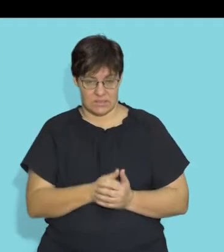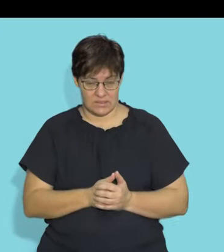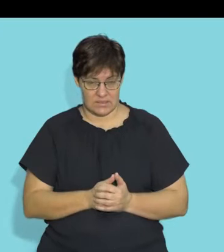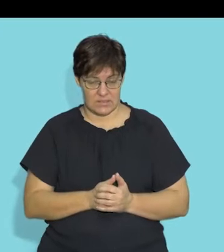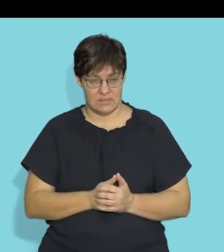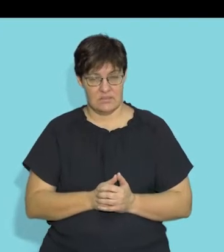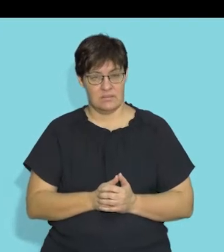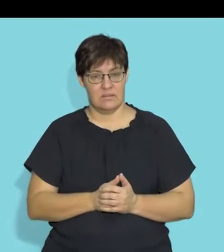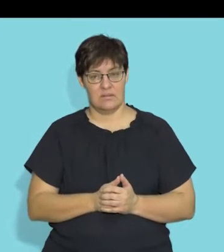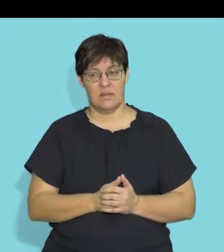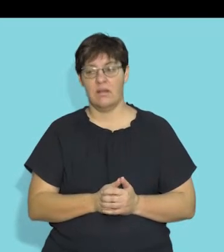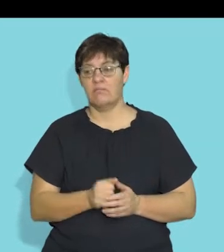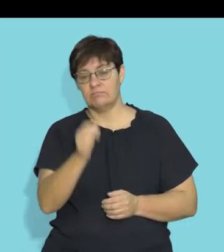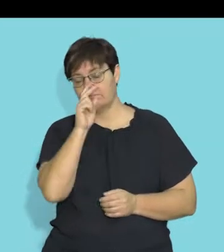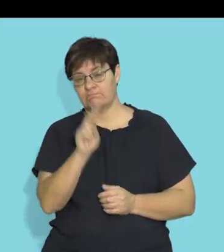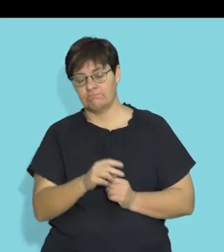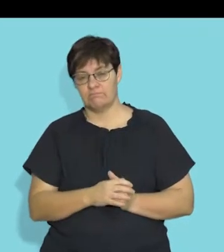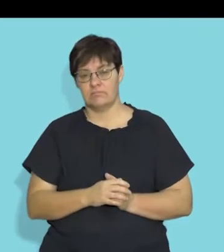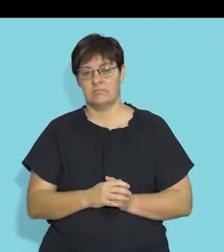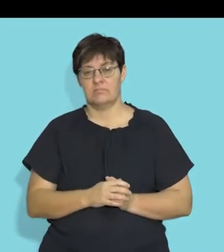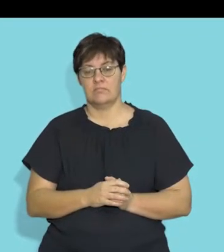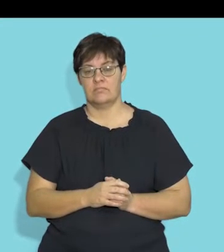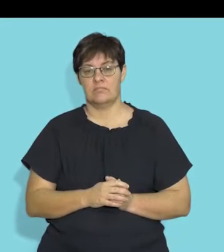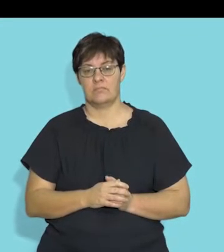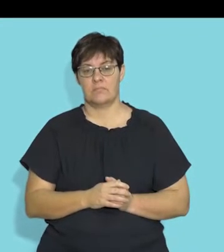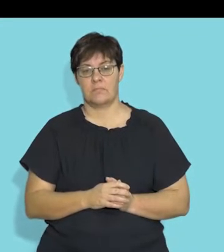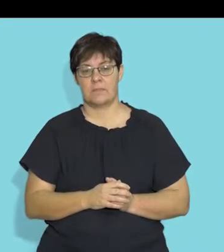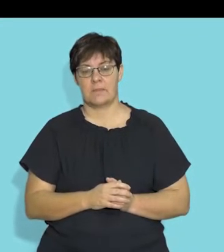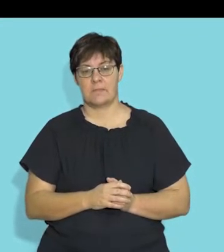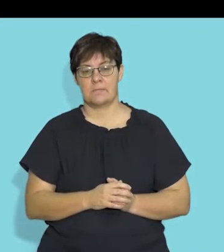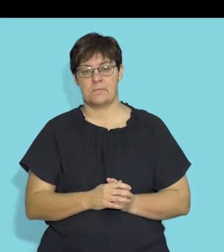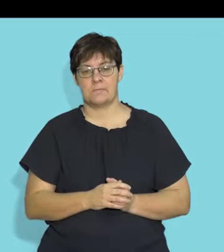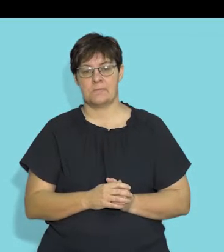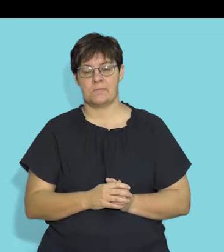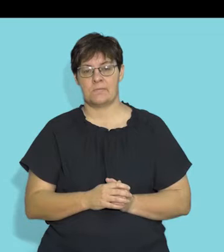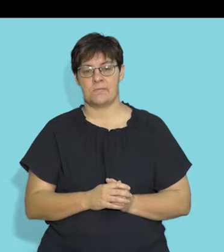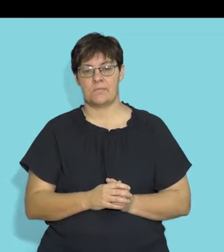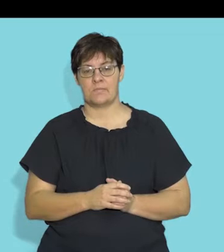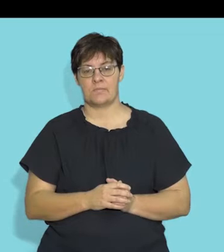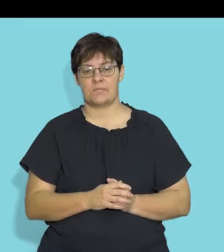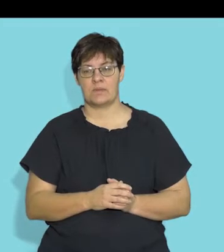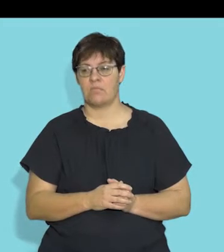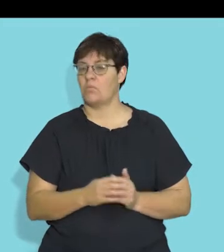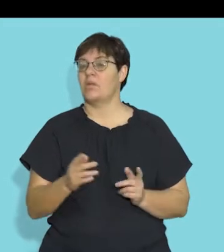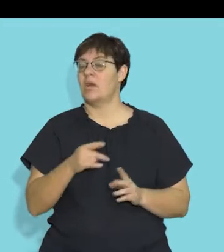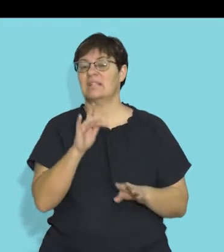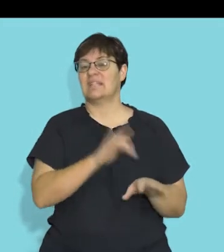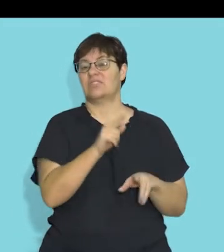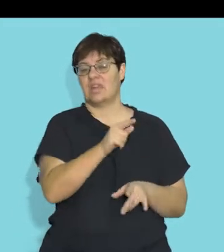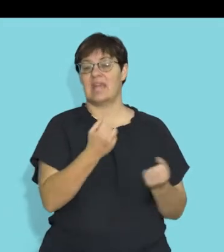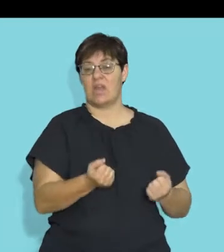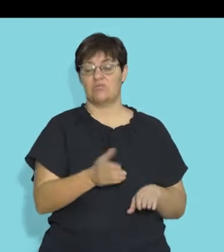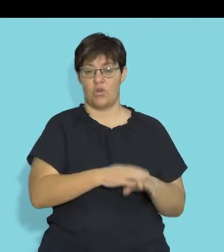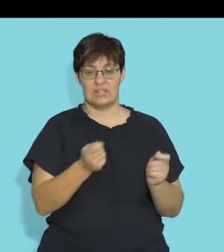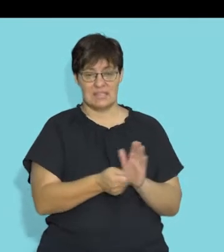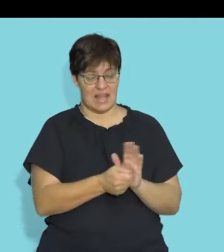Rand. And if I look at it, remember what we said? Do not even go near carriage